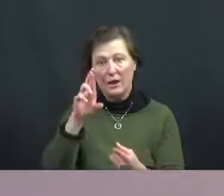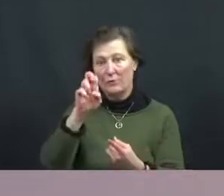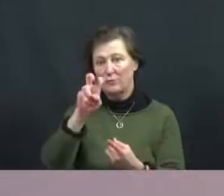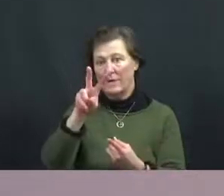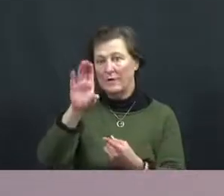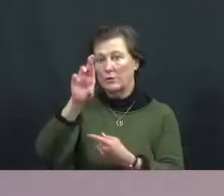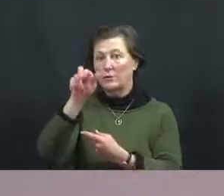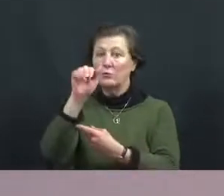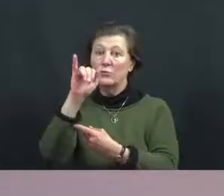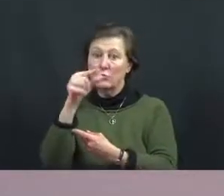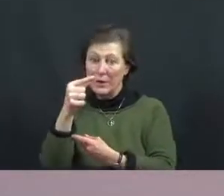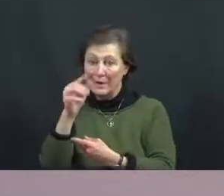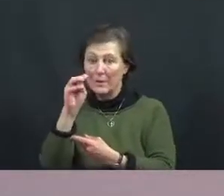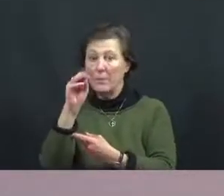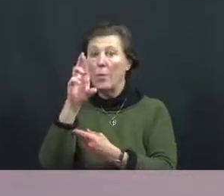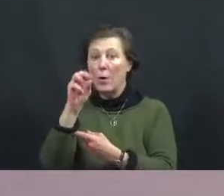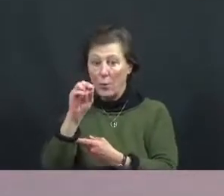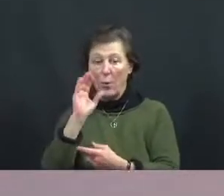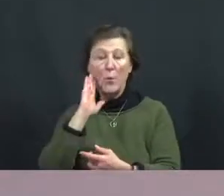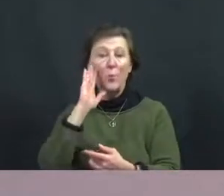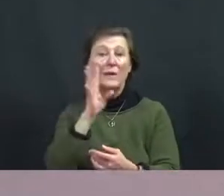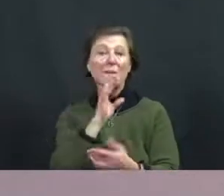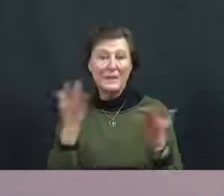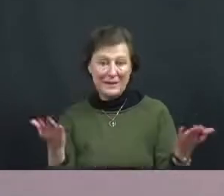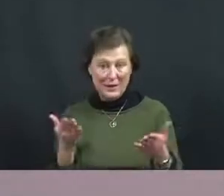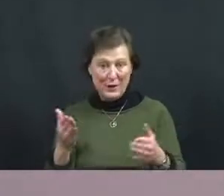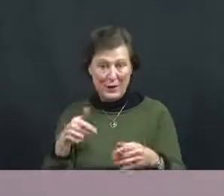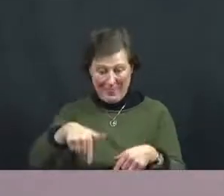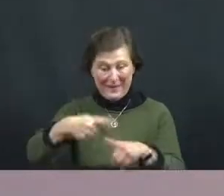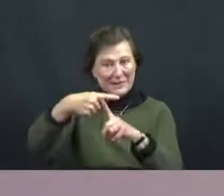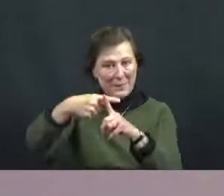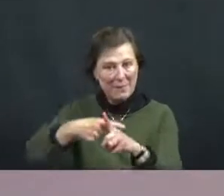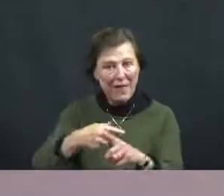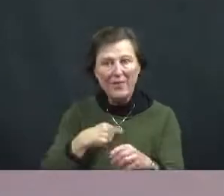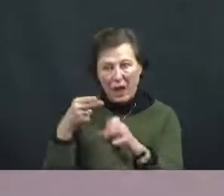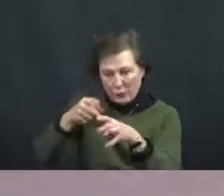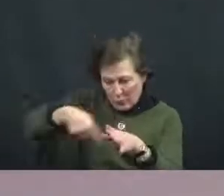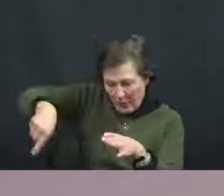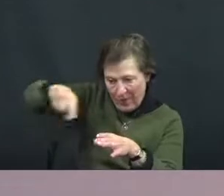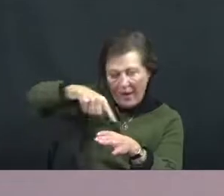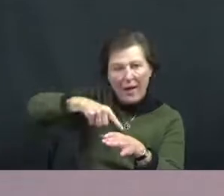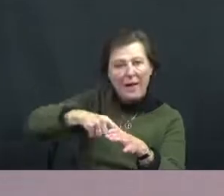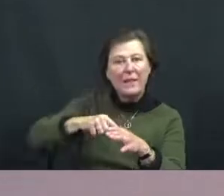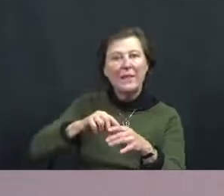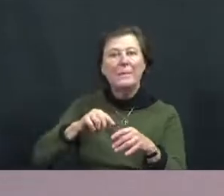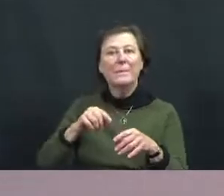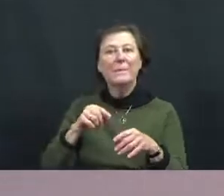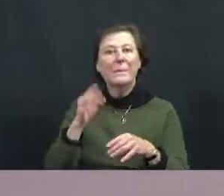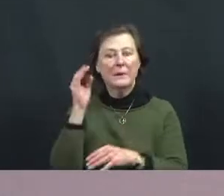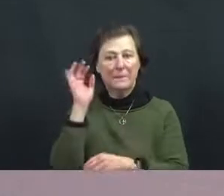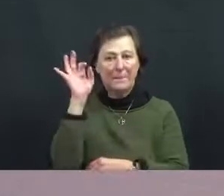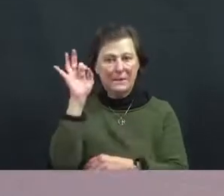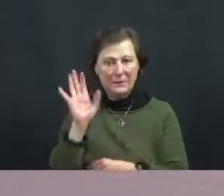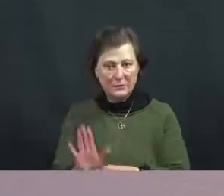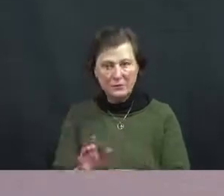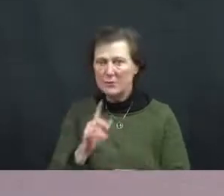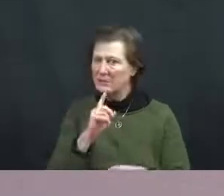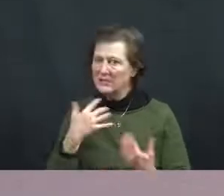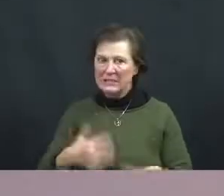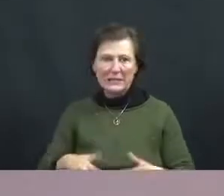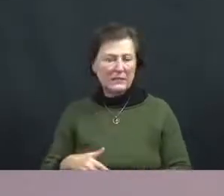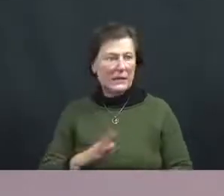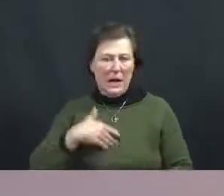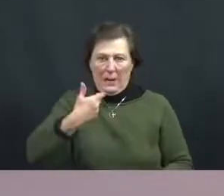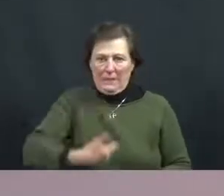Morrow, who will speak here later this month, I joined them and some other clergy who were profoundly disturbed by the unethical actions of